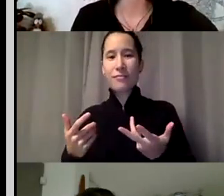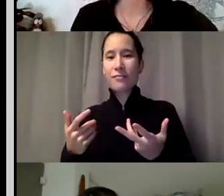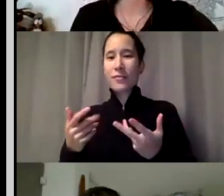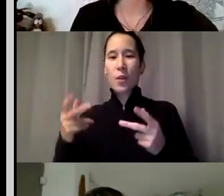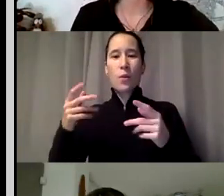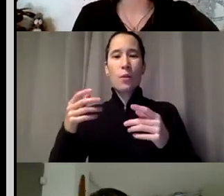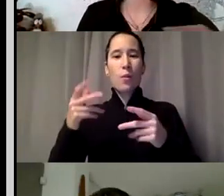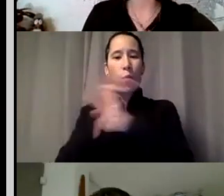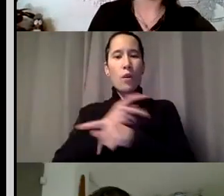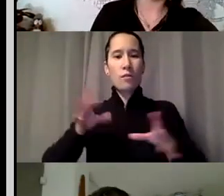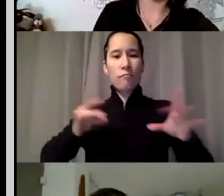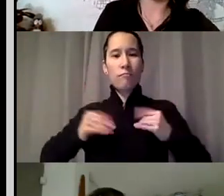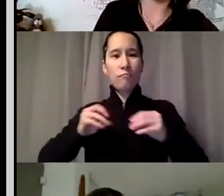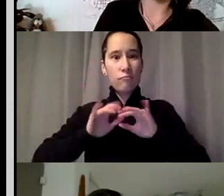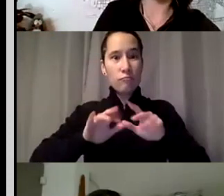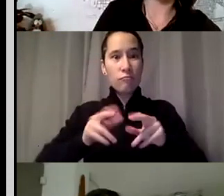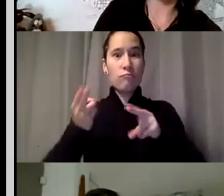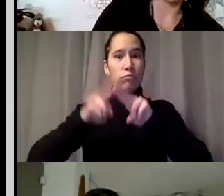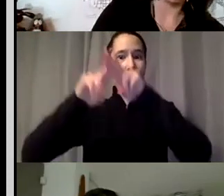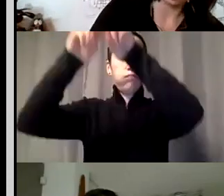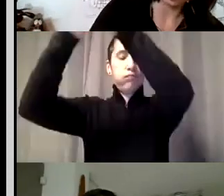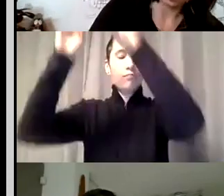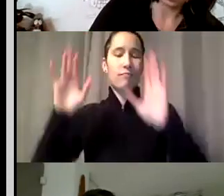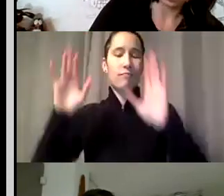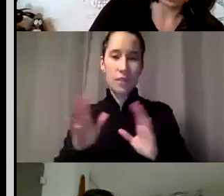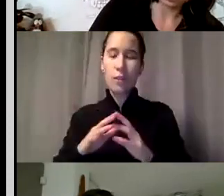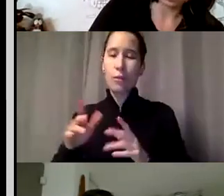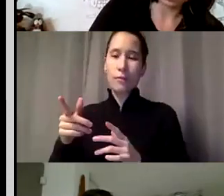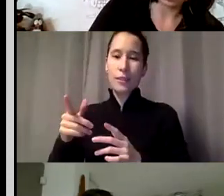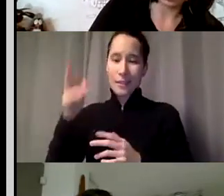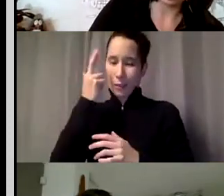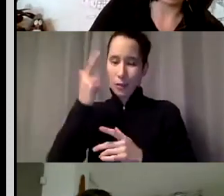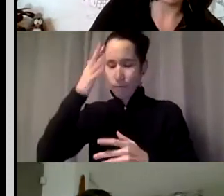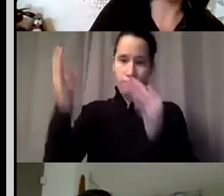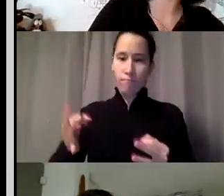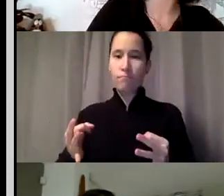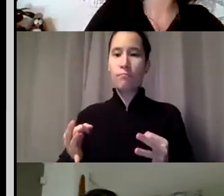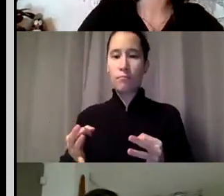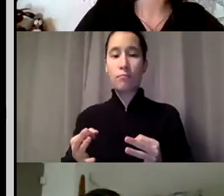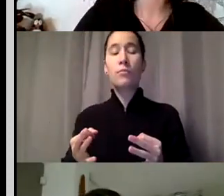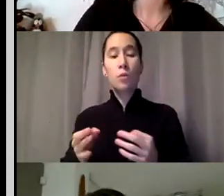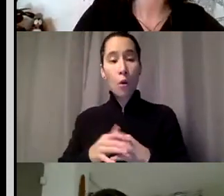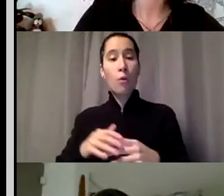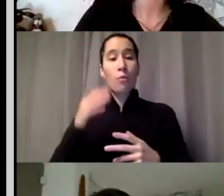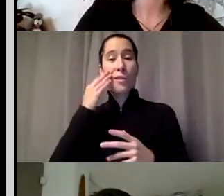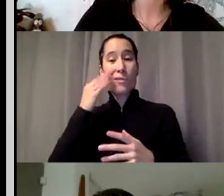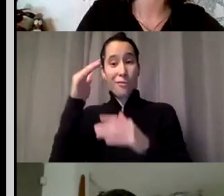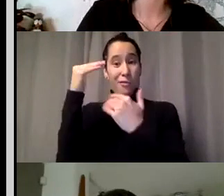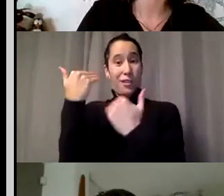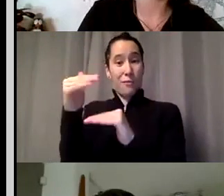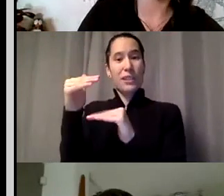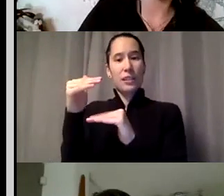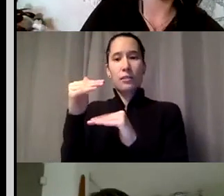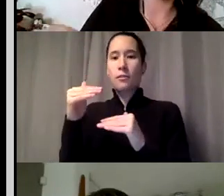our numbers going up. So that has happened, where at times we know the restrictions are coming no